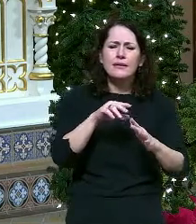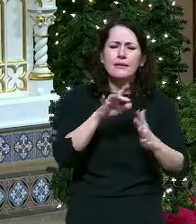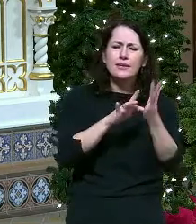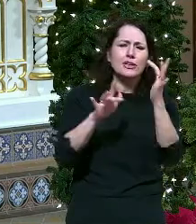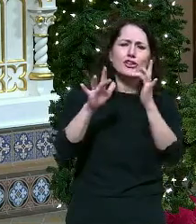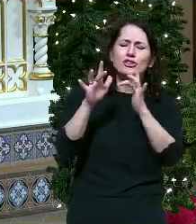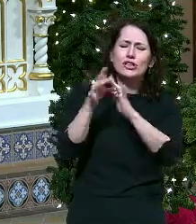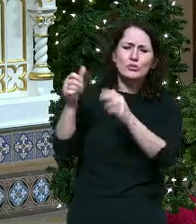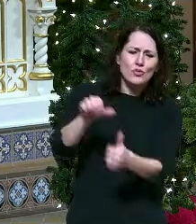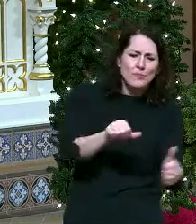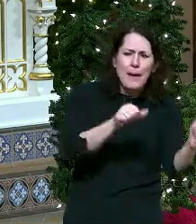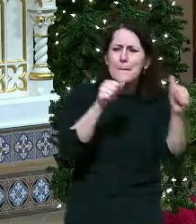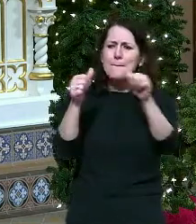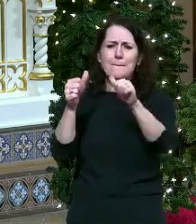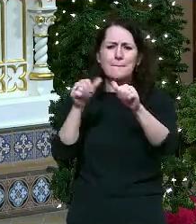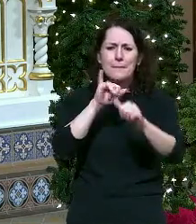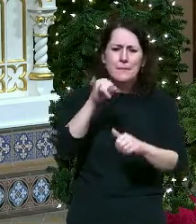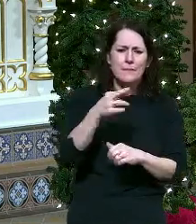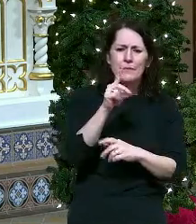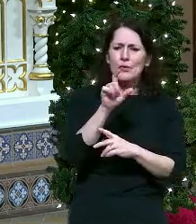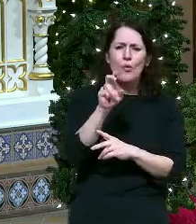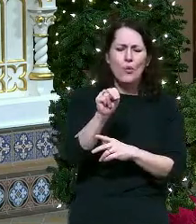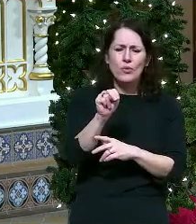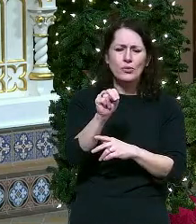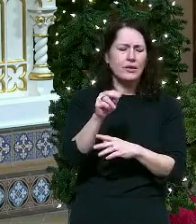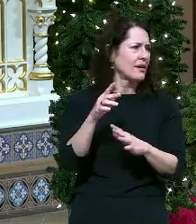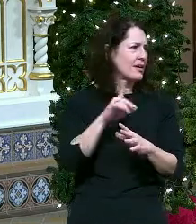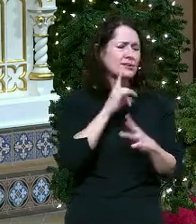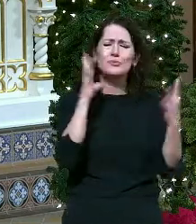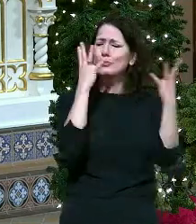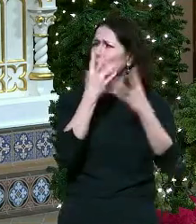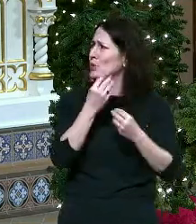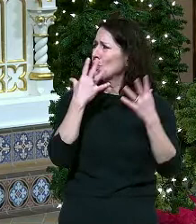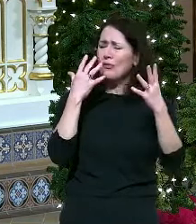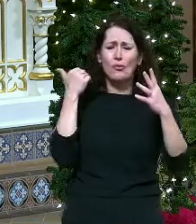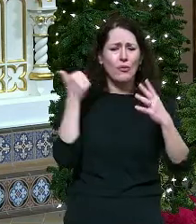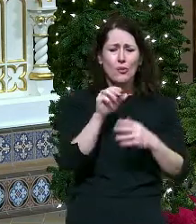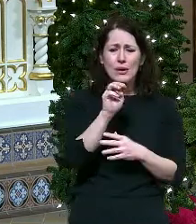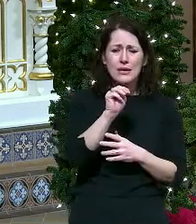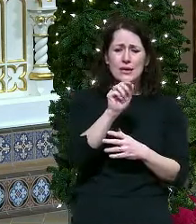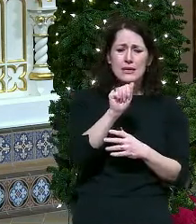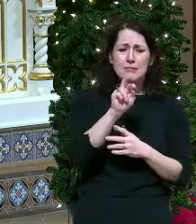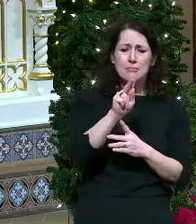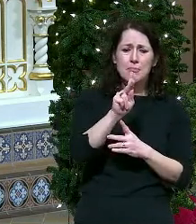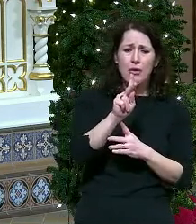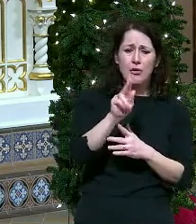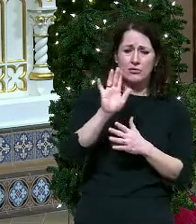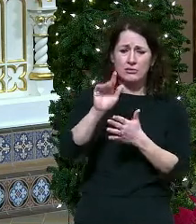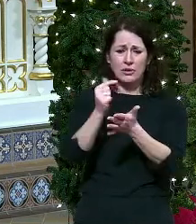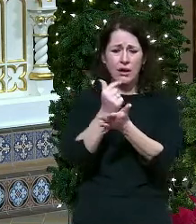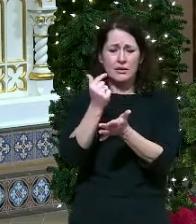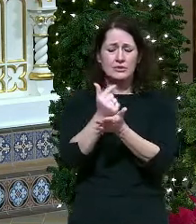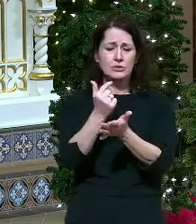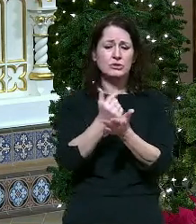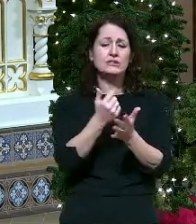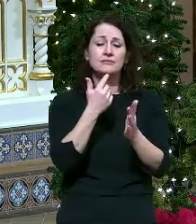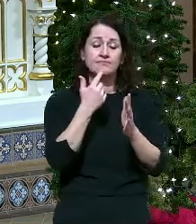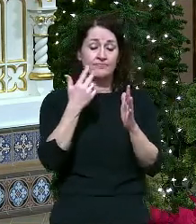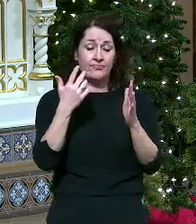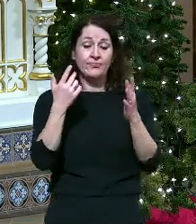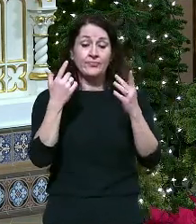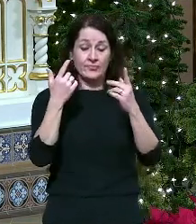We have this beautiful part in our scripture, Mark's gospel, where after Jesus